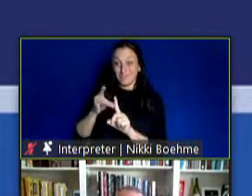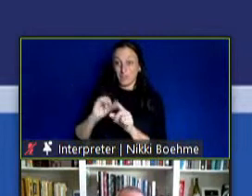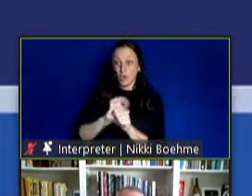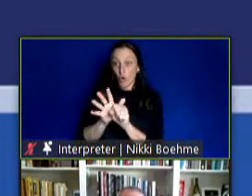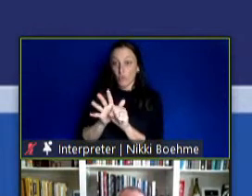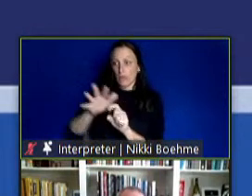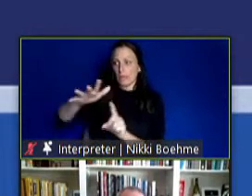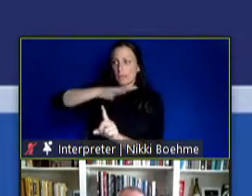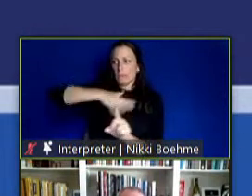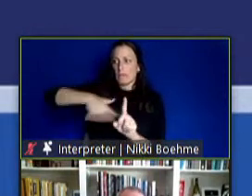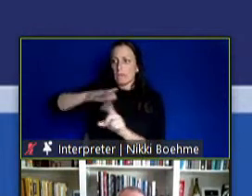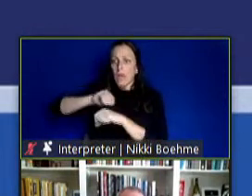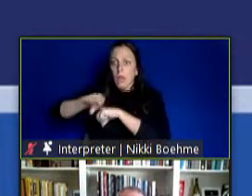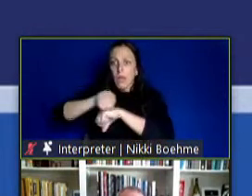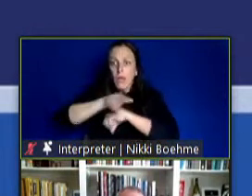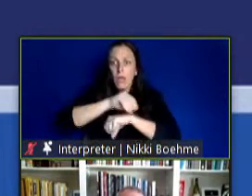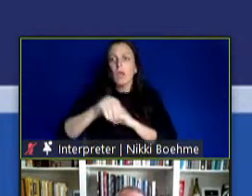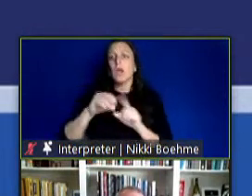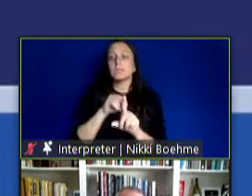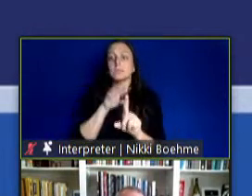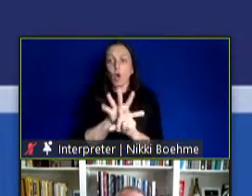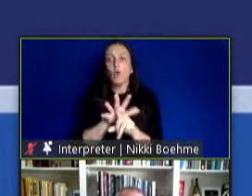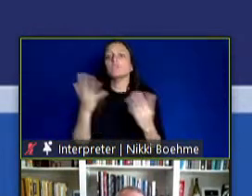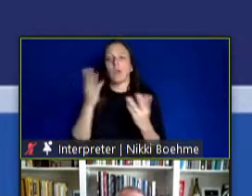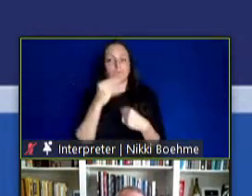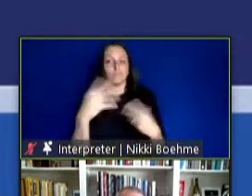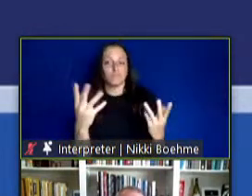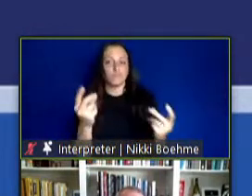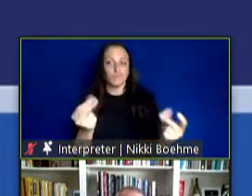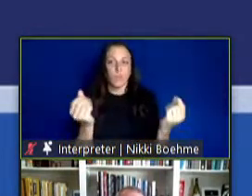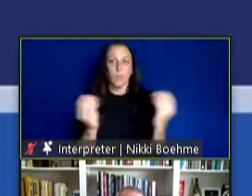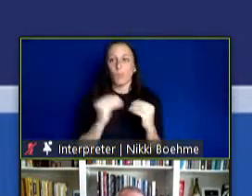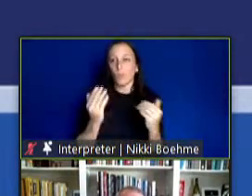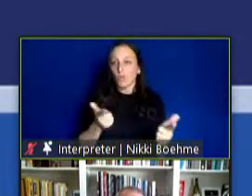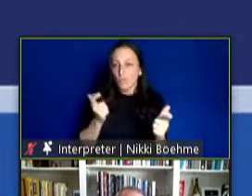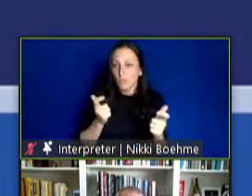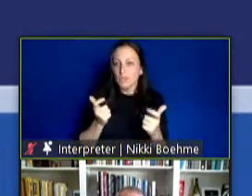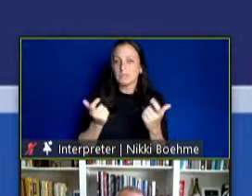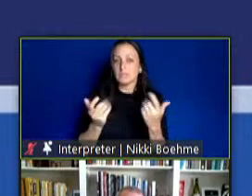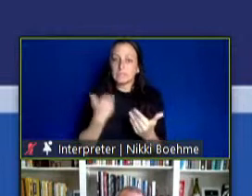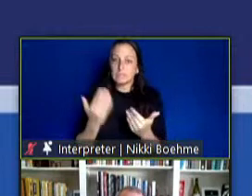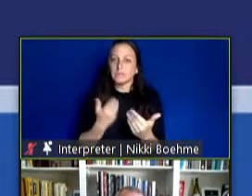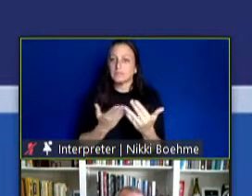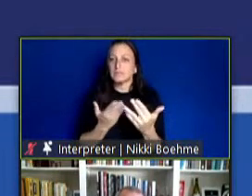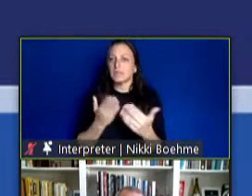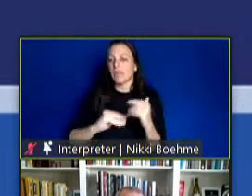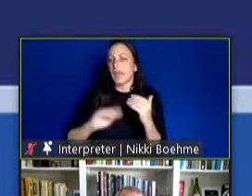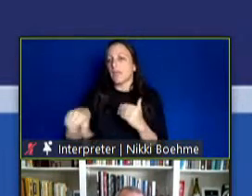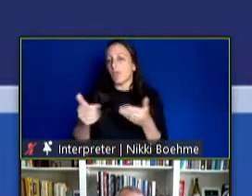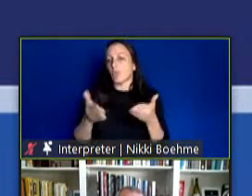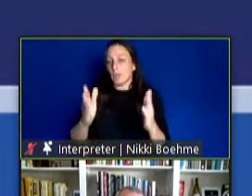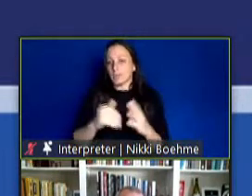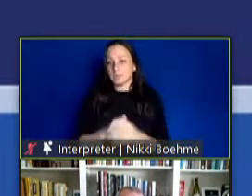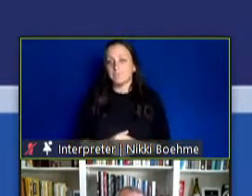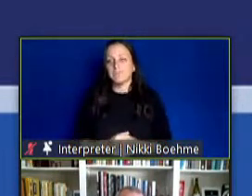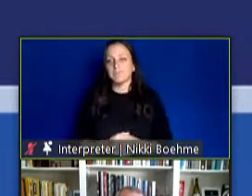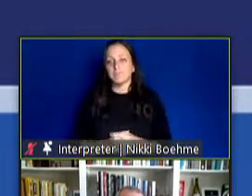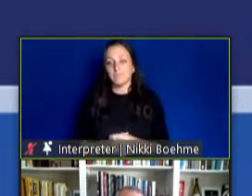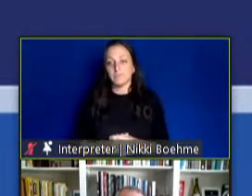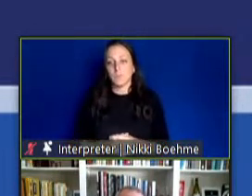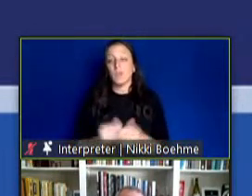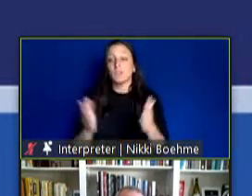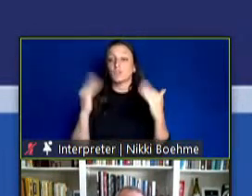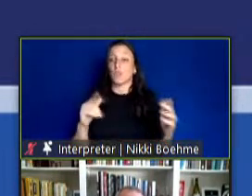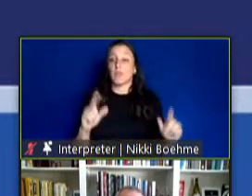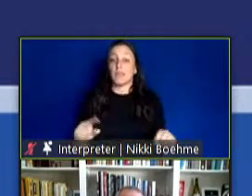more quickly and conveniently than through some of the other means within the system. So in the next slide,